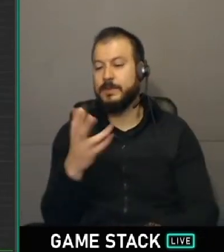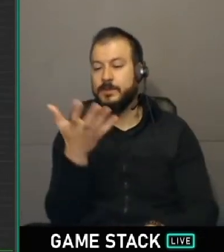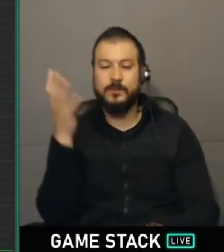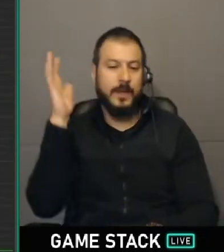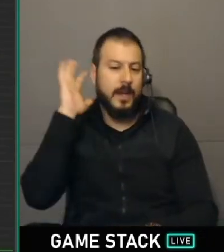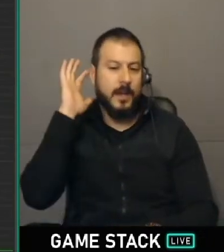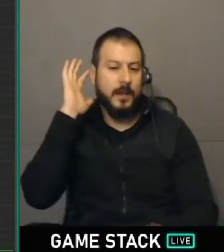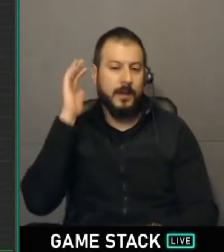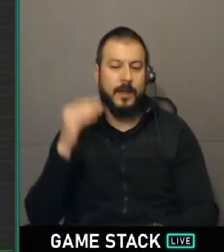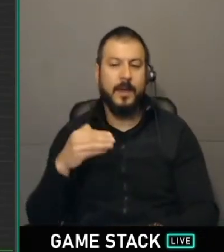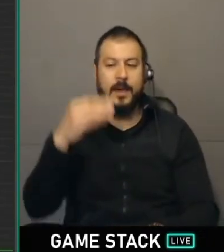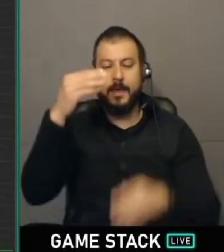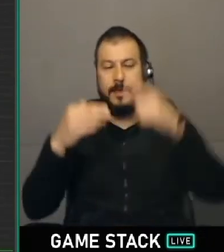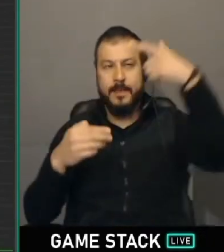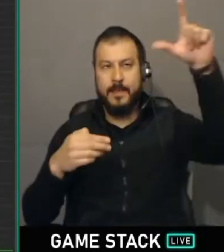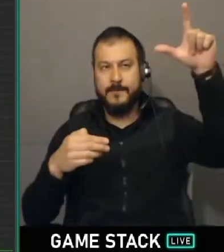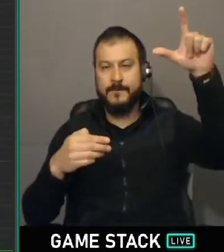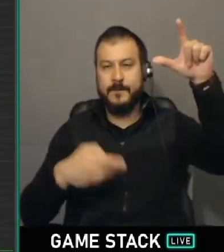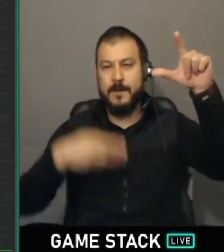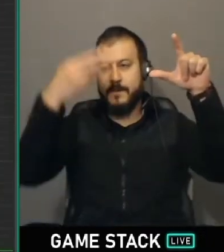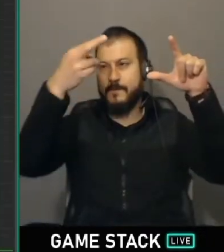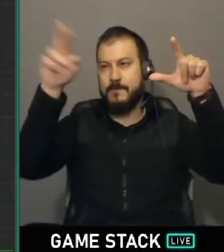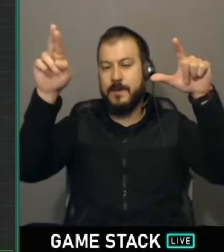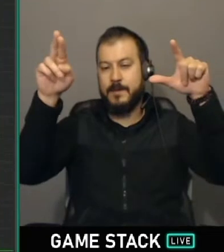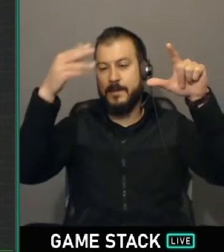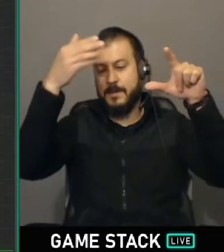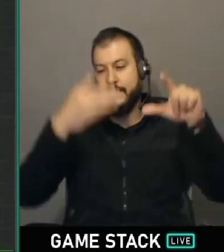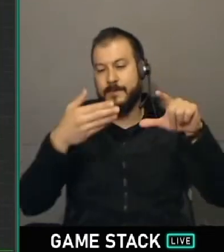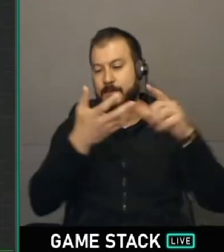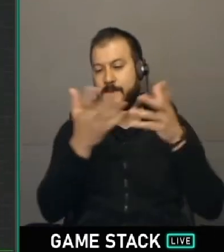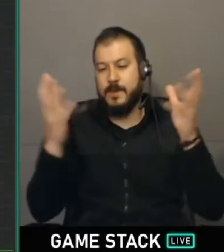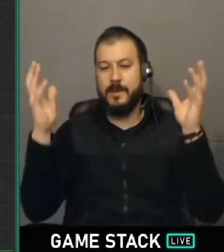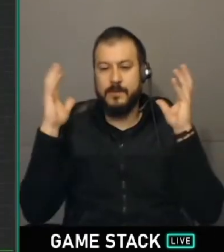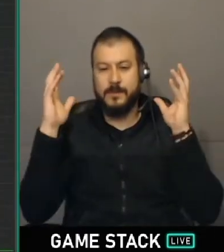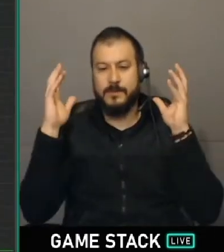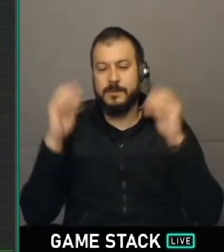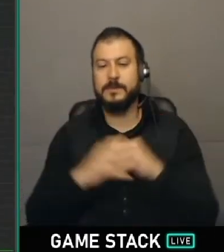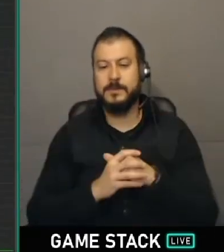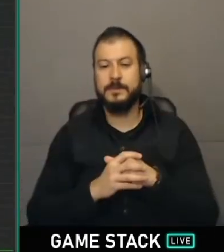front. Height right front. Height left surround. Height right surround.